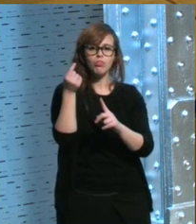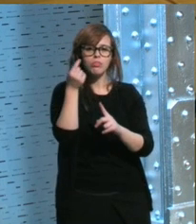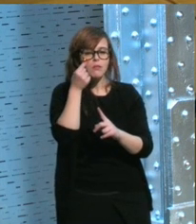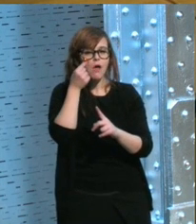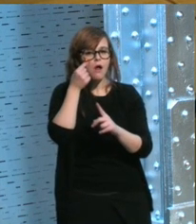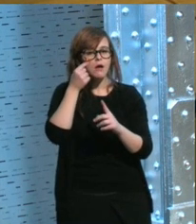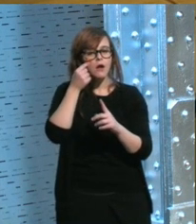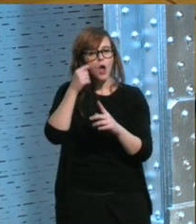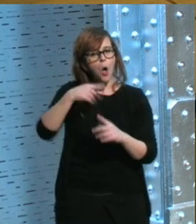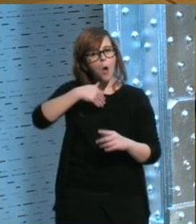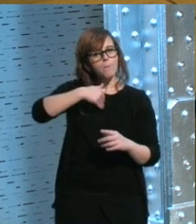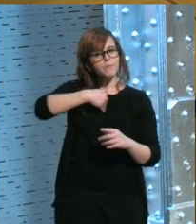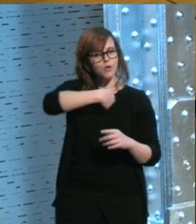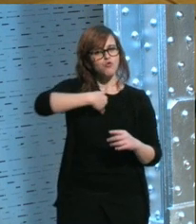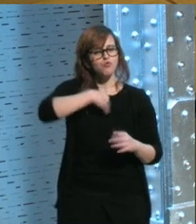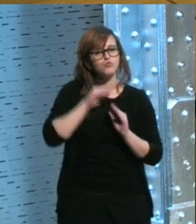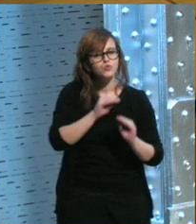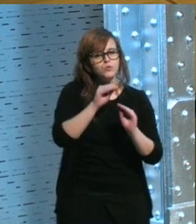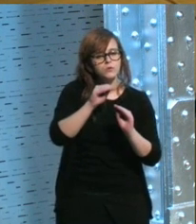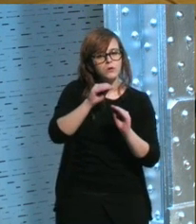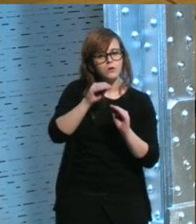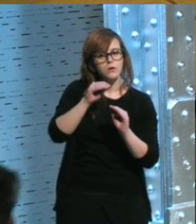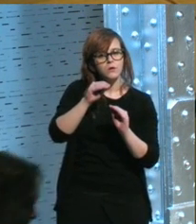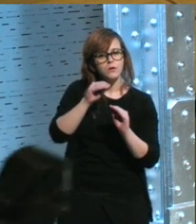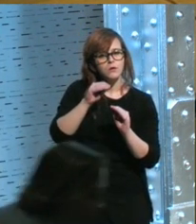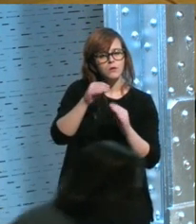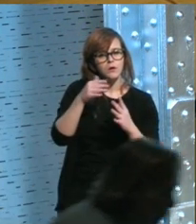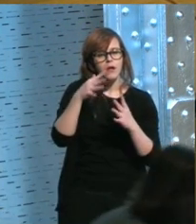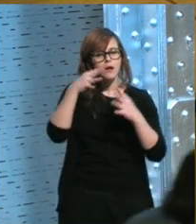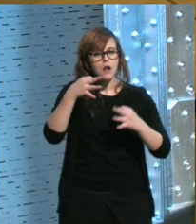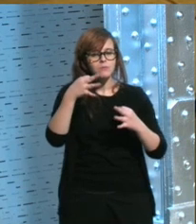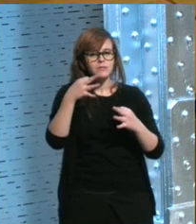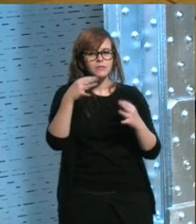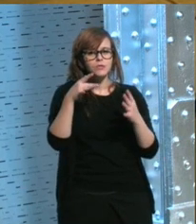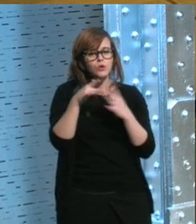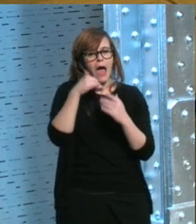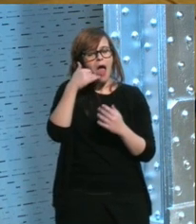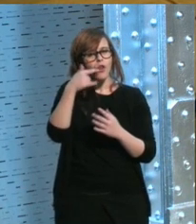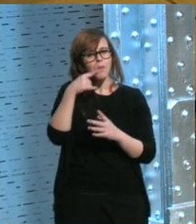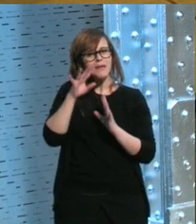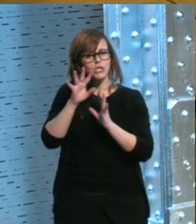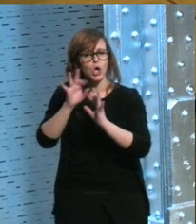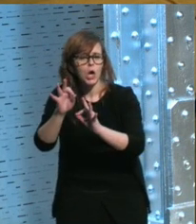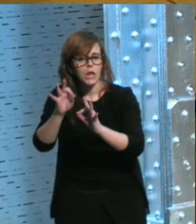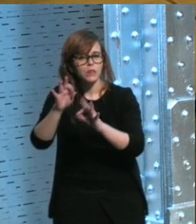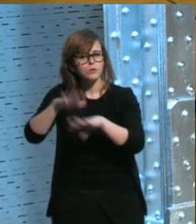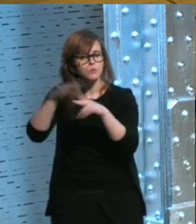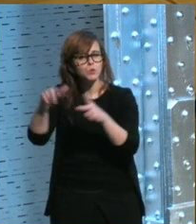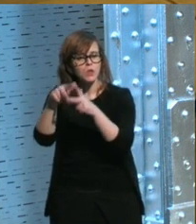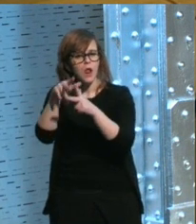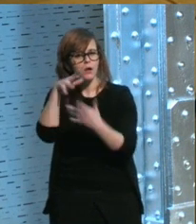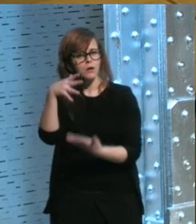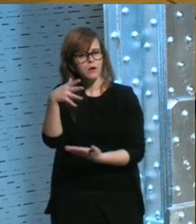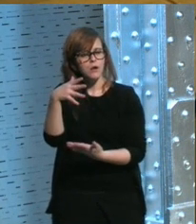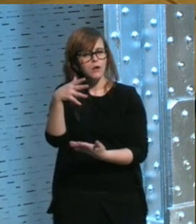things would be more done in a way more conscious, because when you say